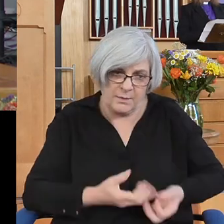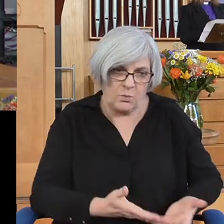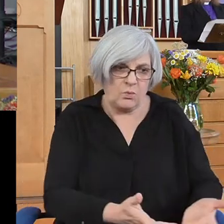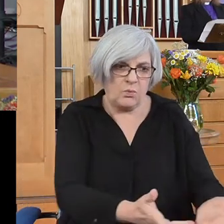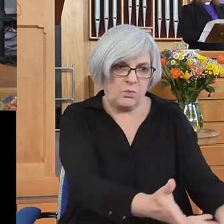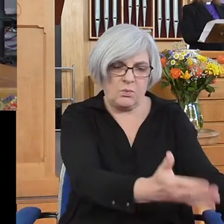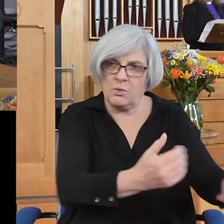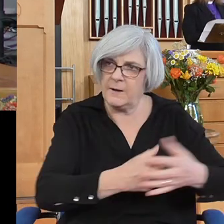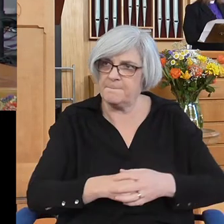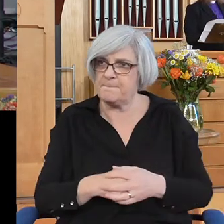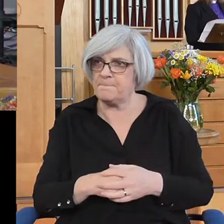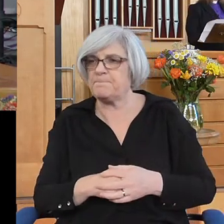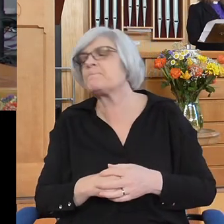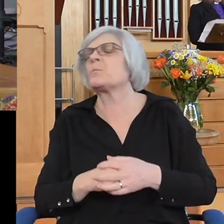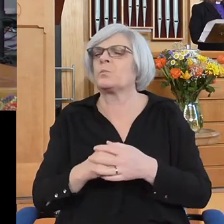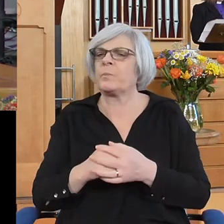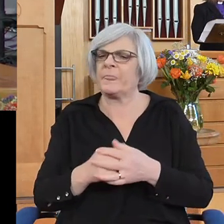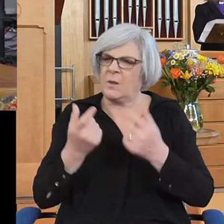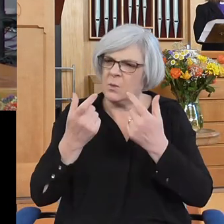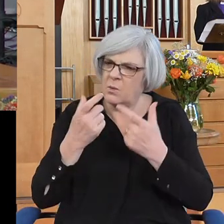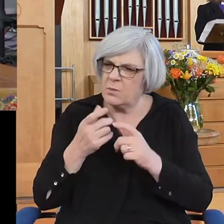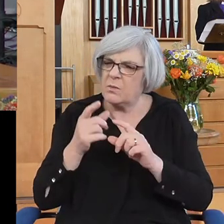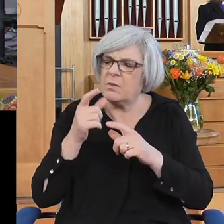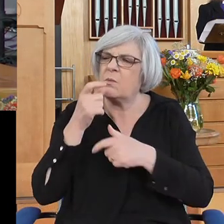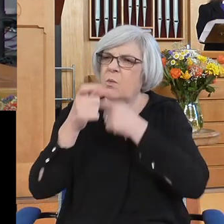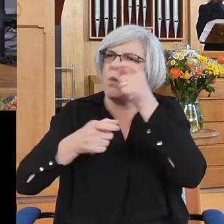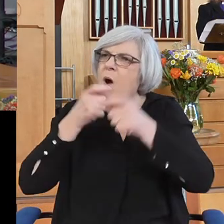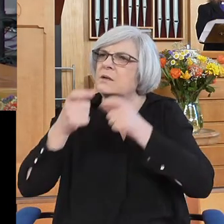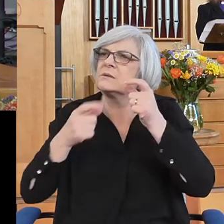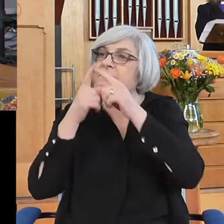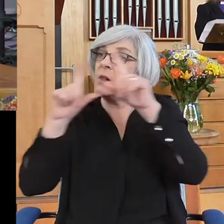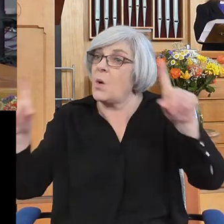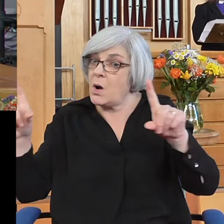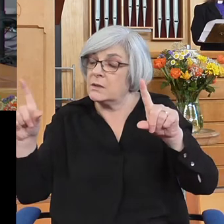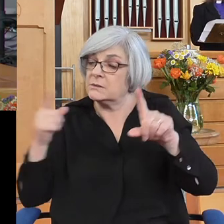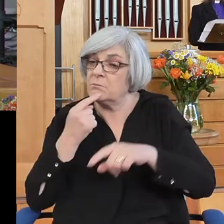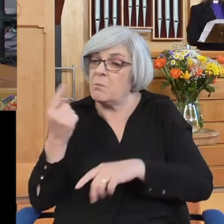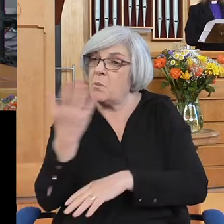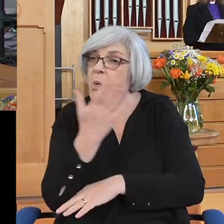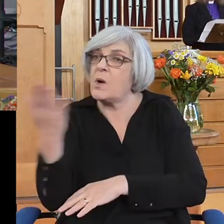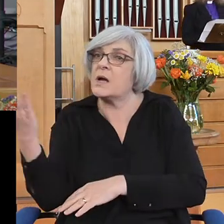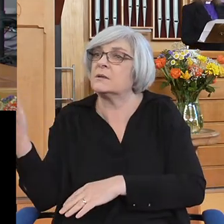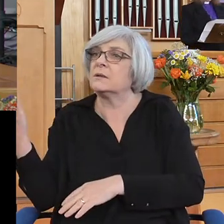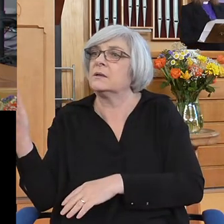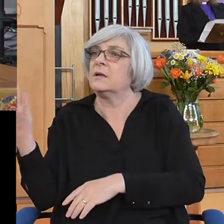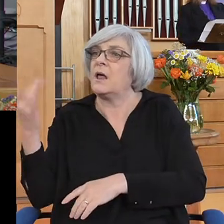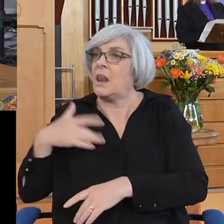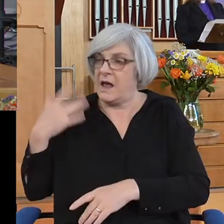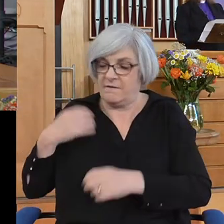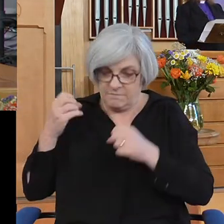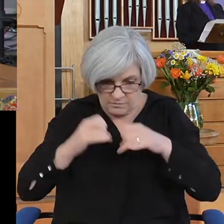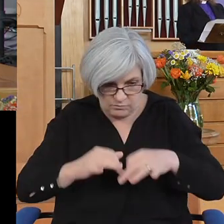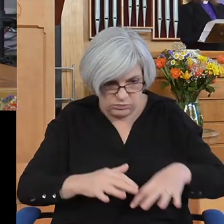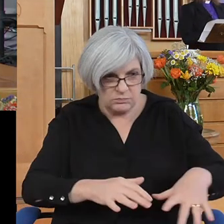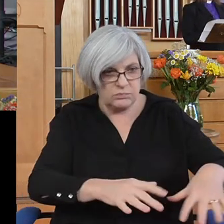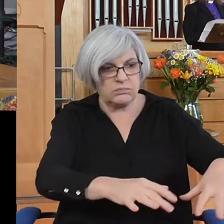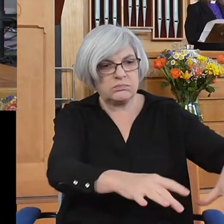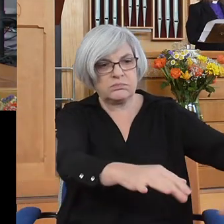into them. With the word of the Lord spoken, life flows in this deadest of dead